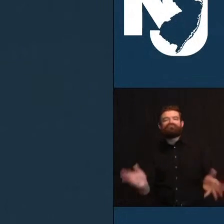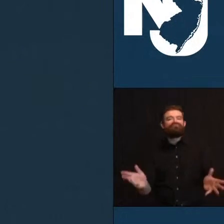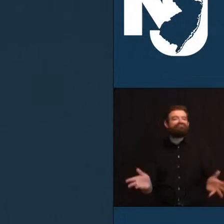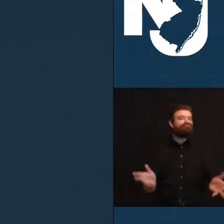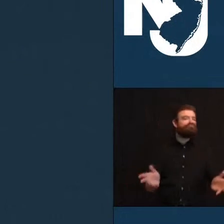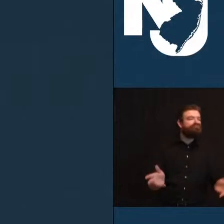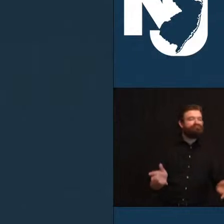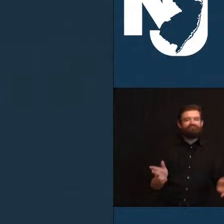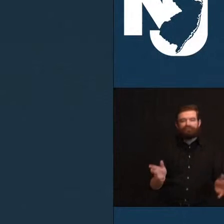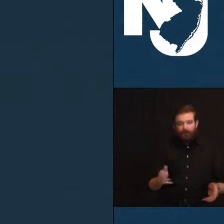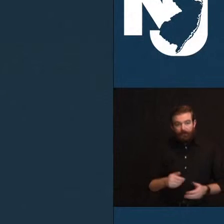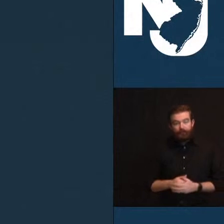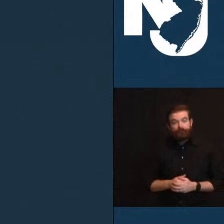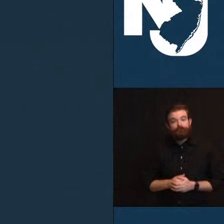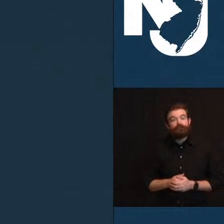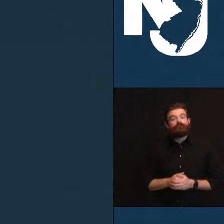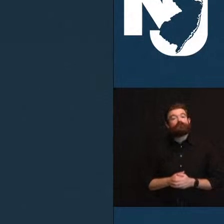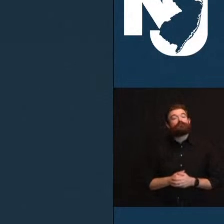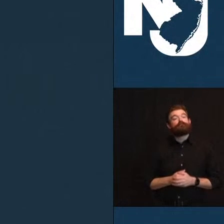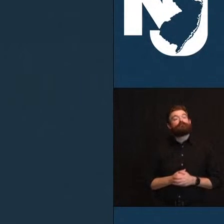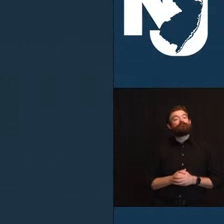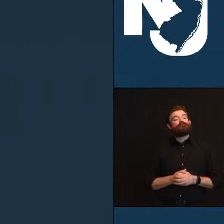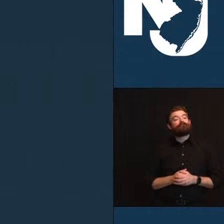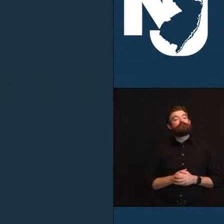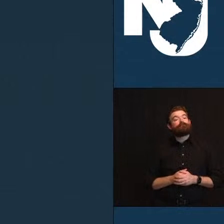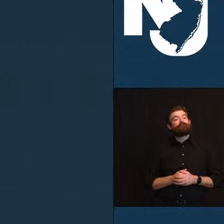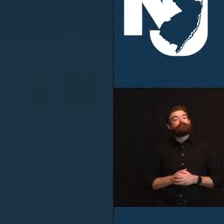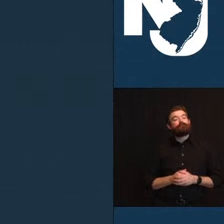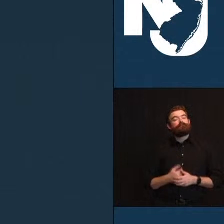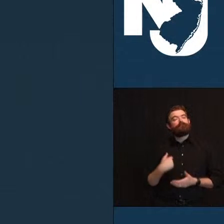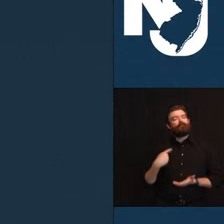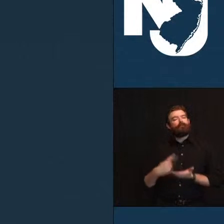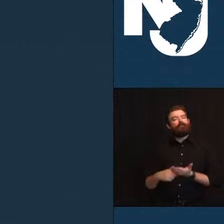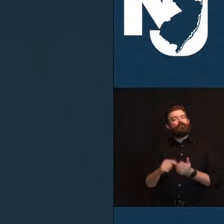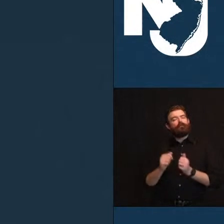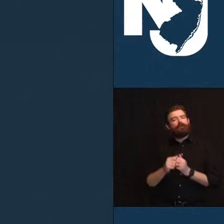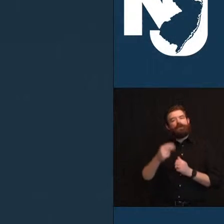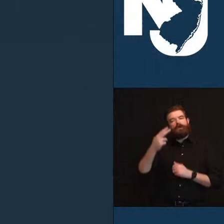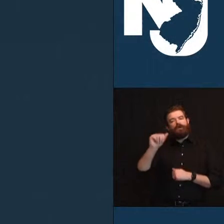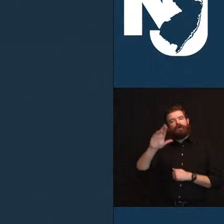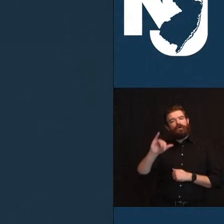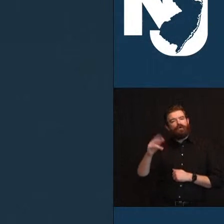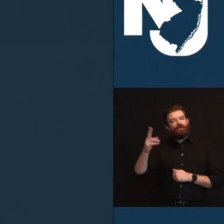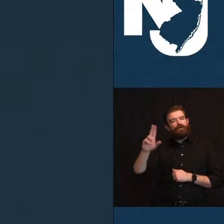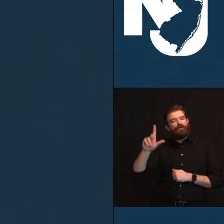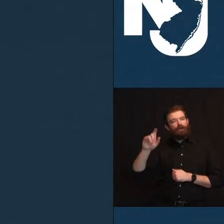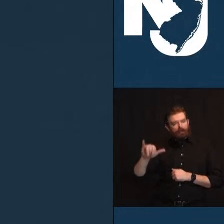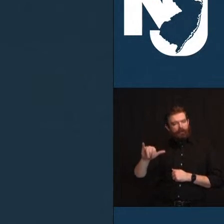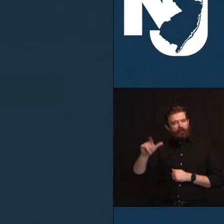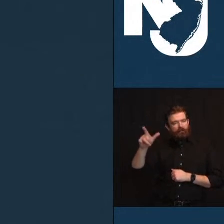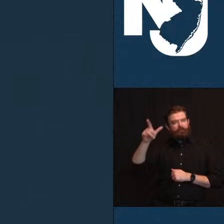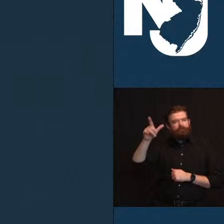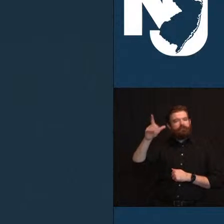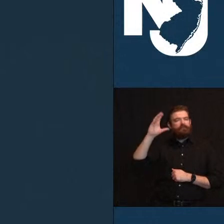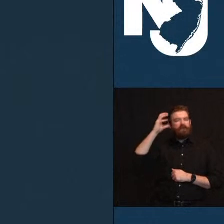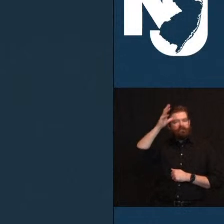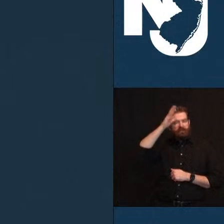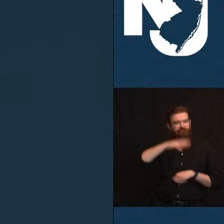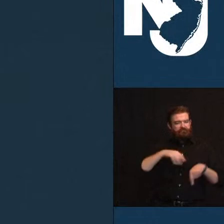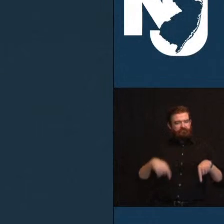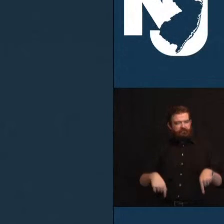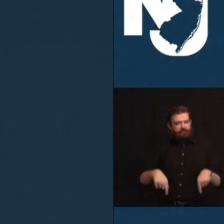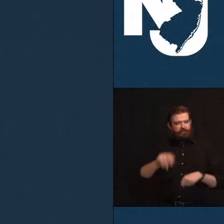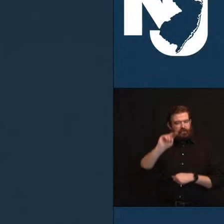and Harry does a great job, one of the great radio guys in our country, never mind our state. I had Jack in the back of my mind, and I meant to mention